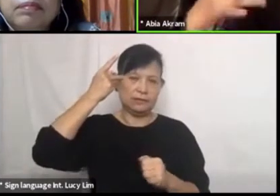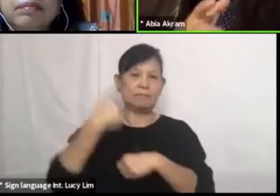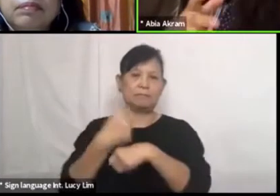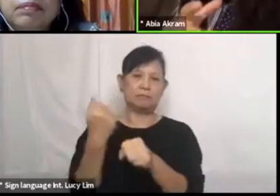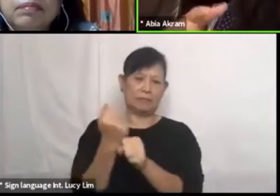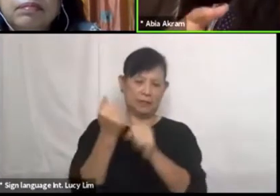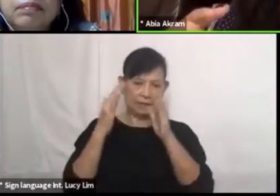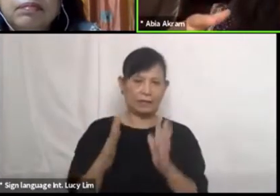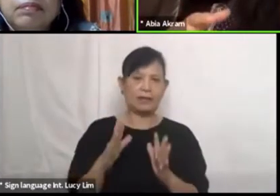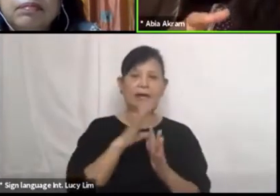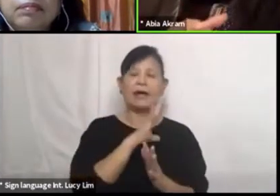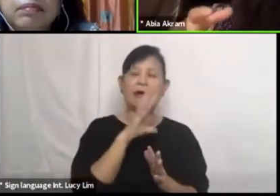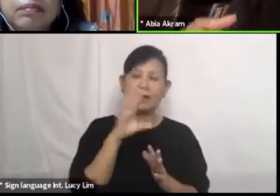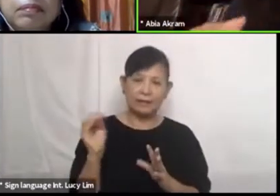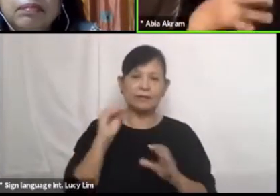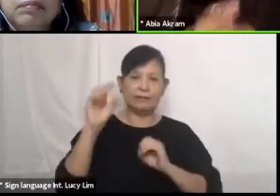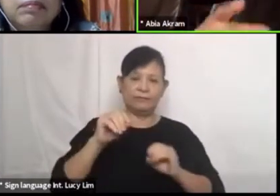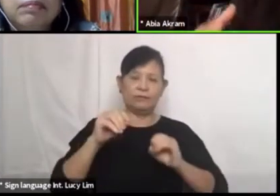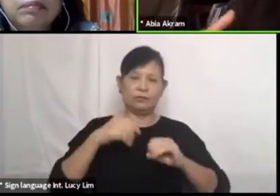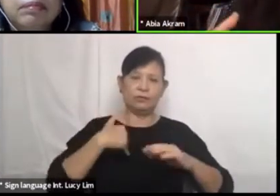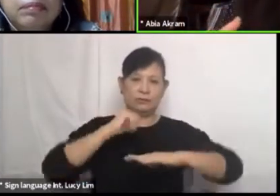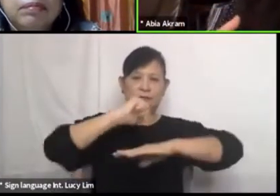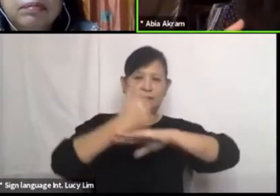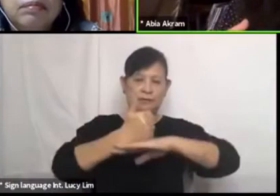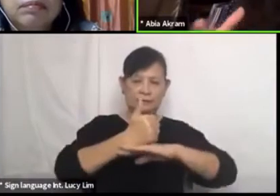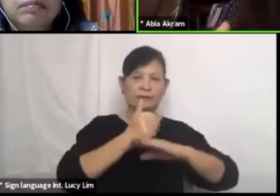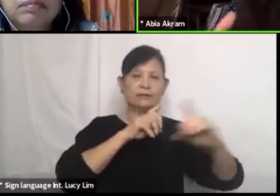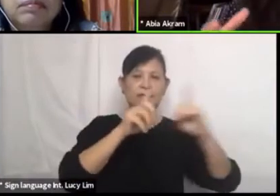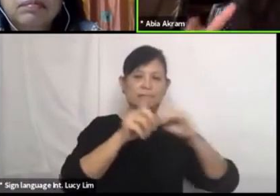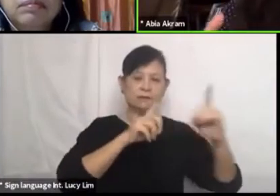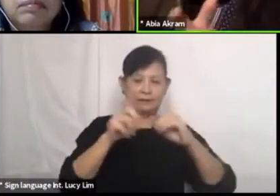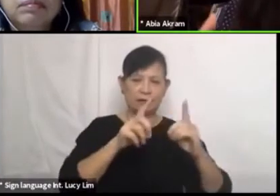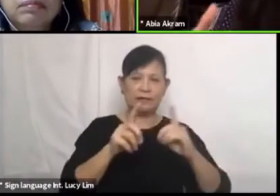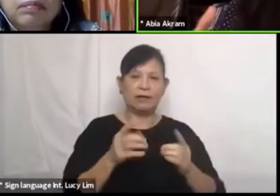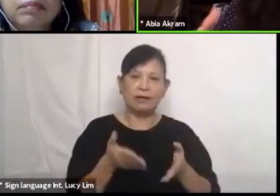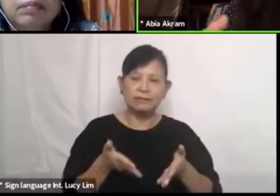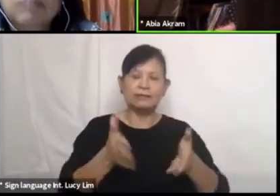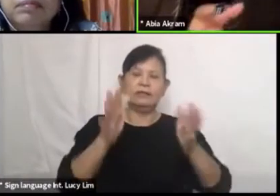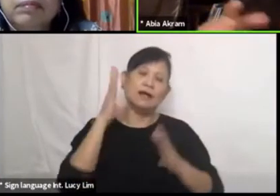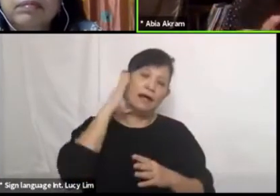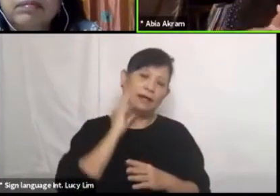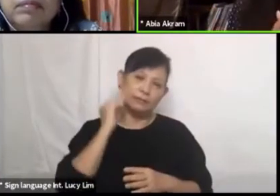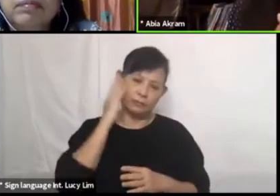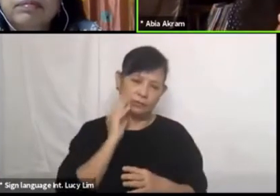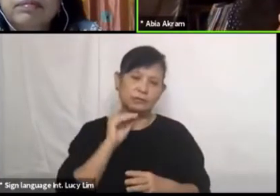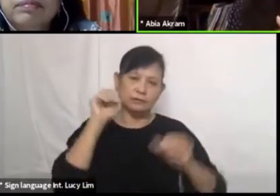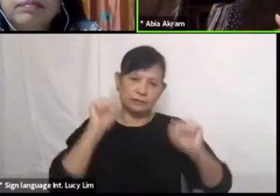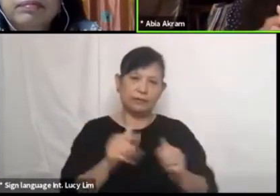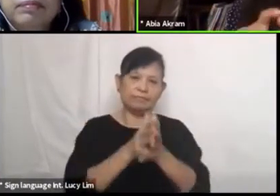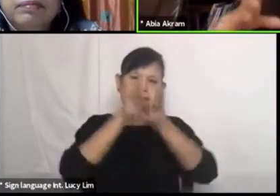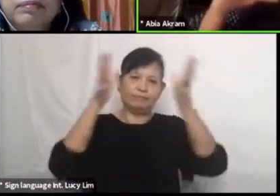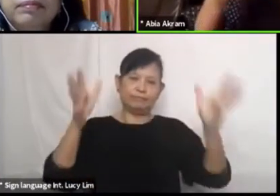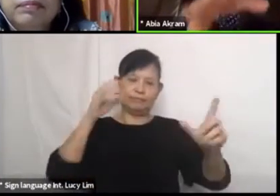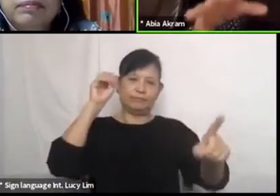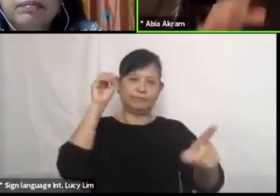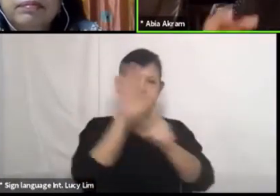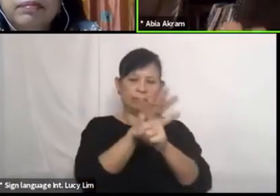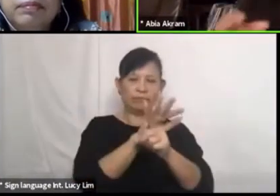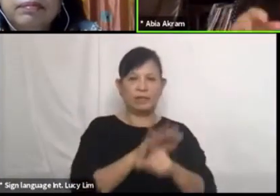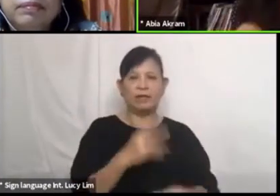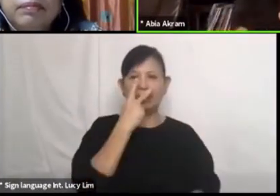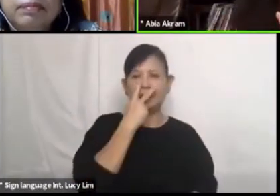and share your experiences, that can create a huge impact. we also seen like the